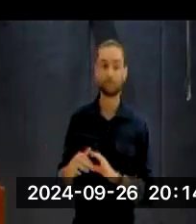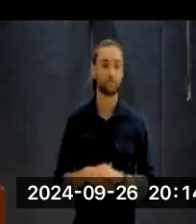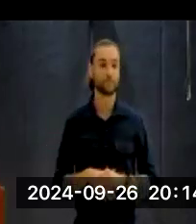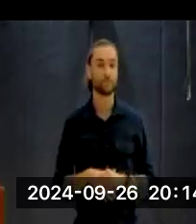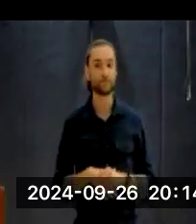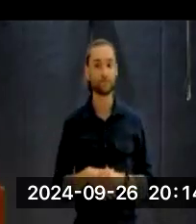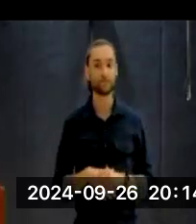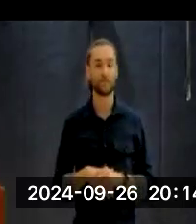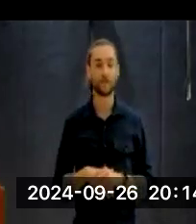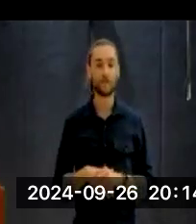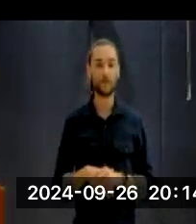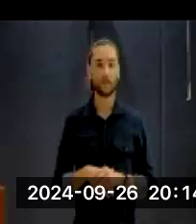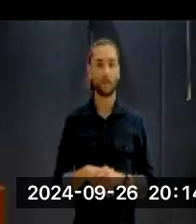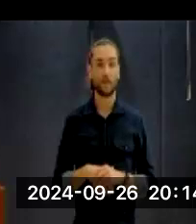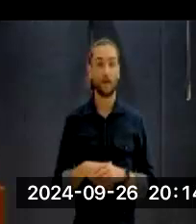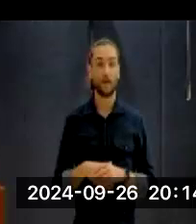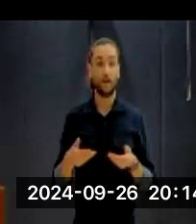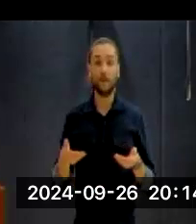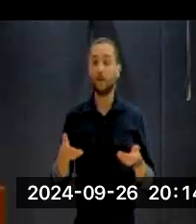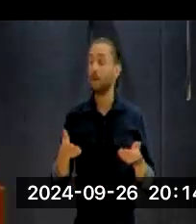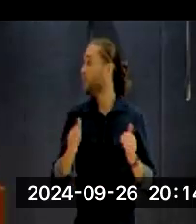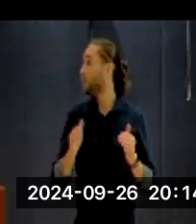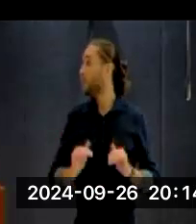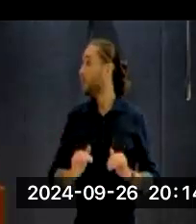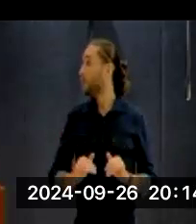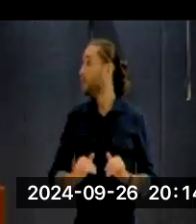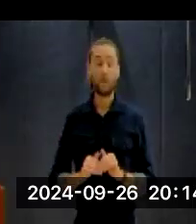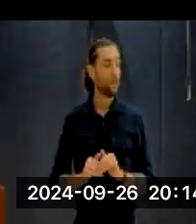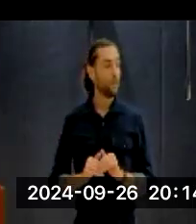Sarissa Brown, I'm going to allow you to talk.